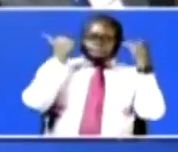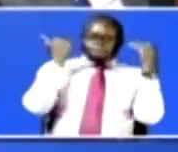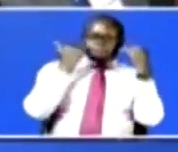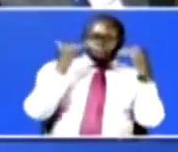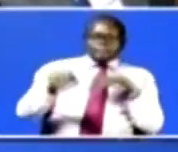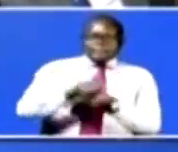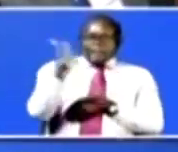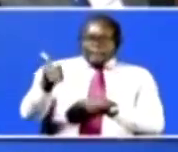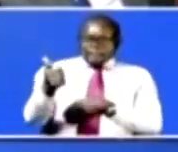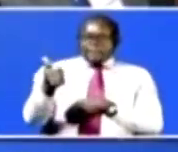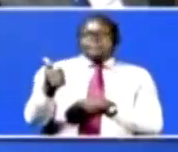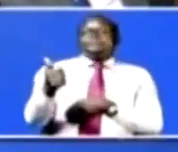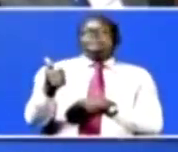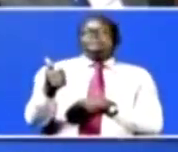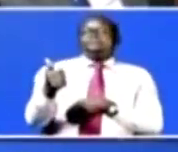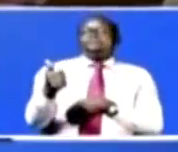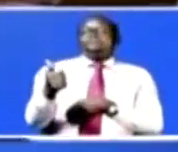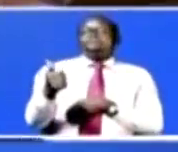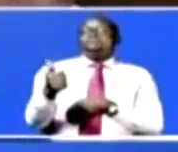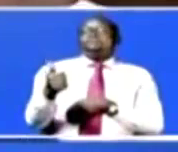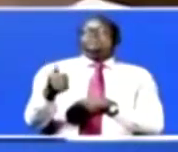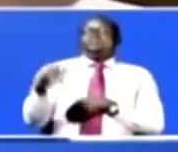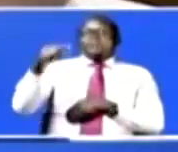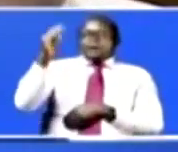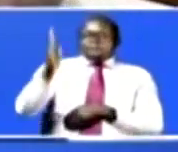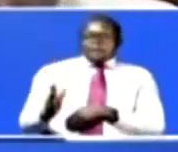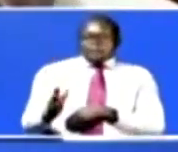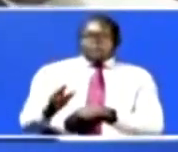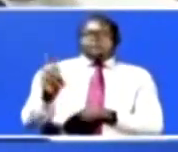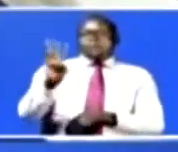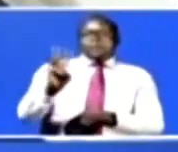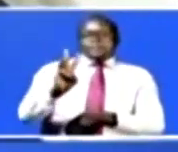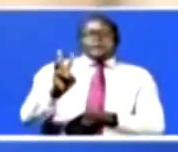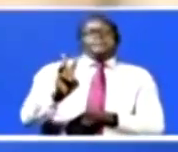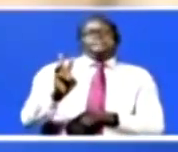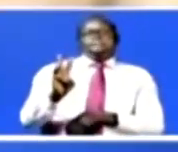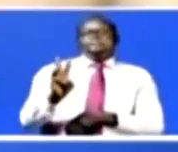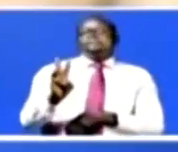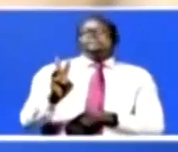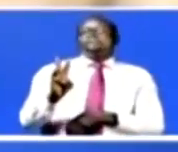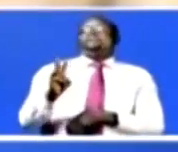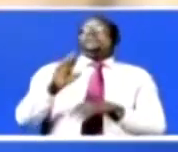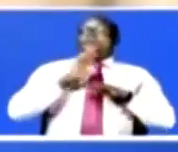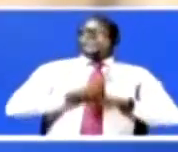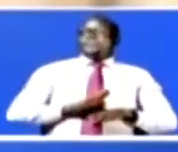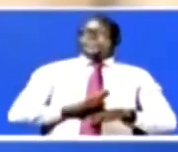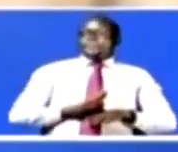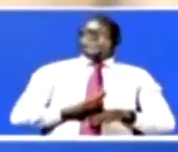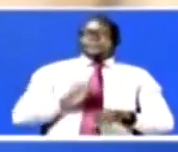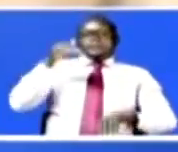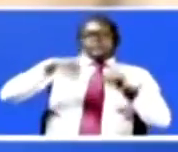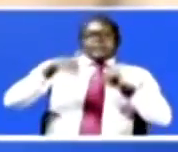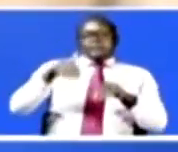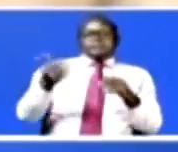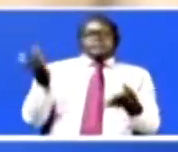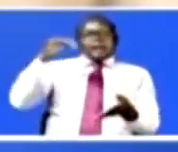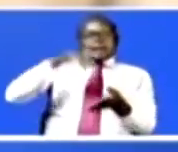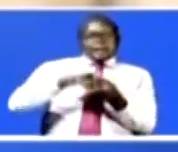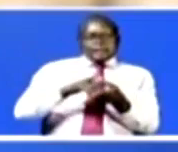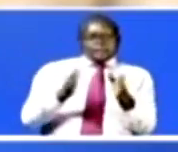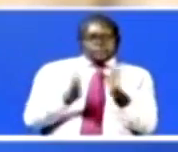Wengine waliopitia mahakama ya juu karibuni ni gavana wa Wajia Mohamed Mohamud akipata afueni kuhusu kuchaguliwa kwake